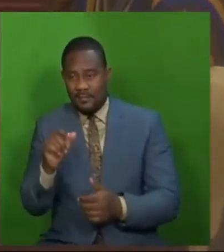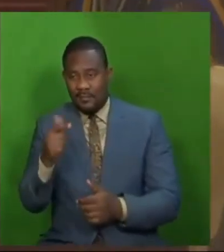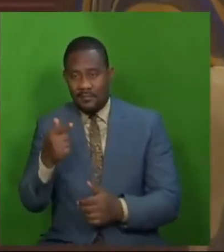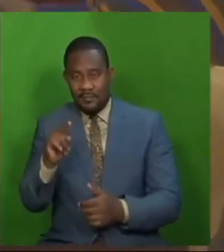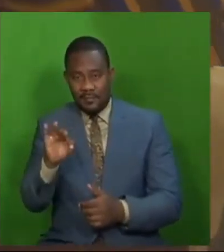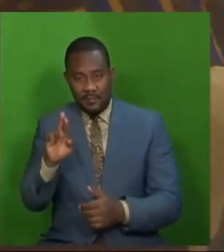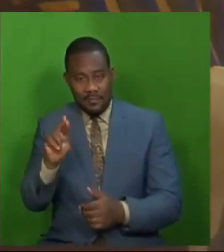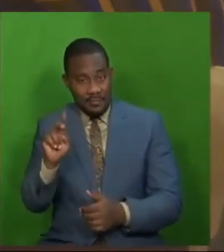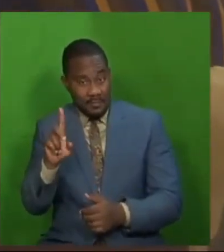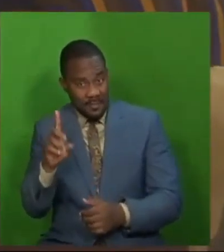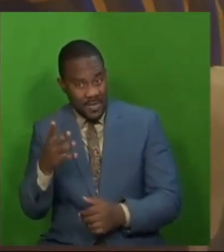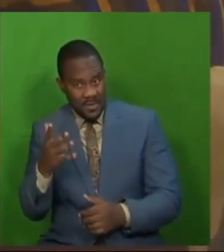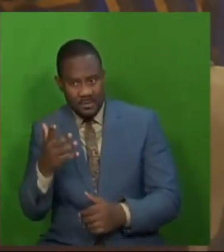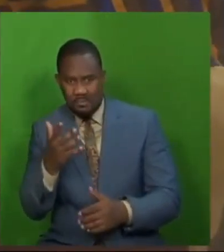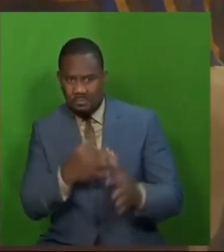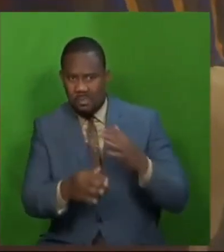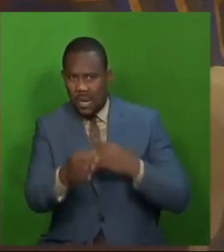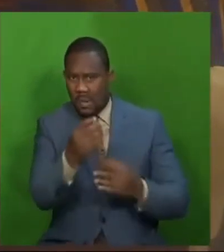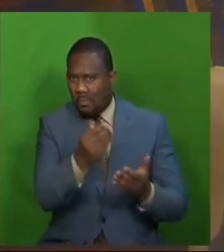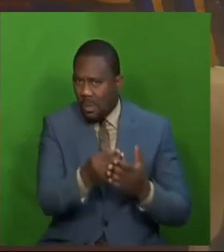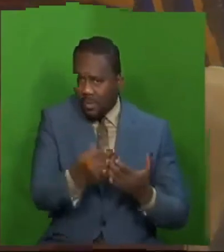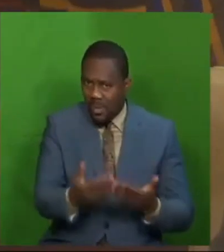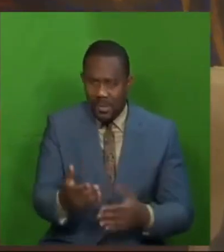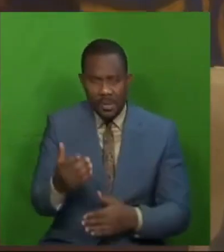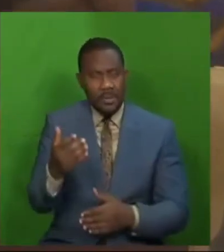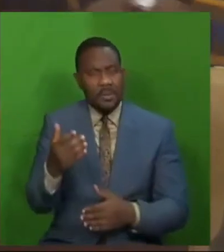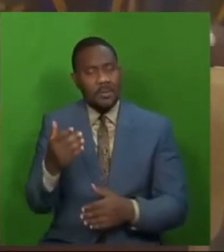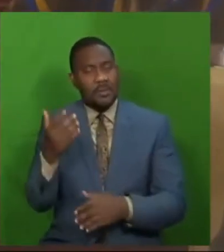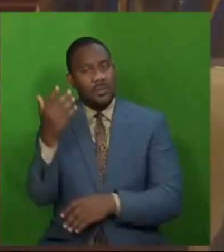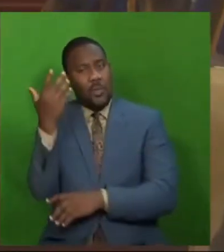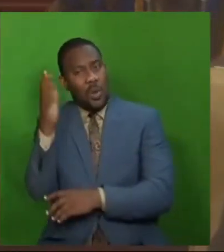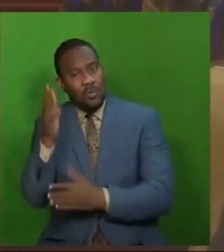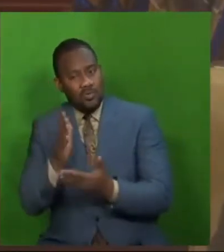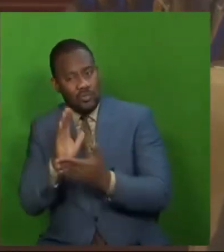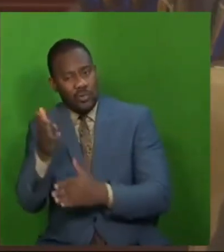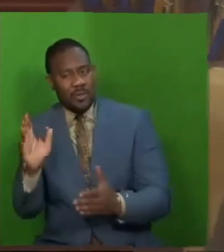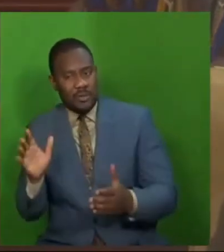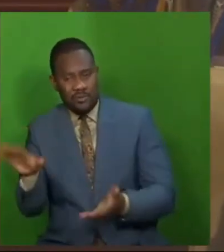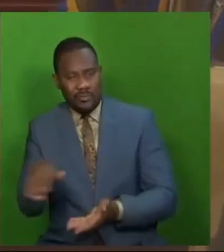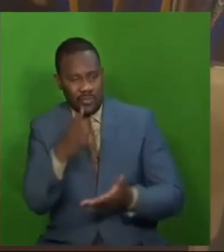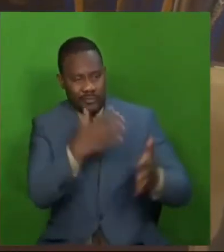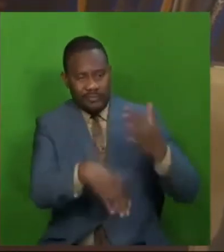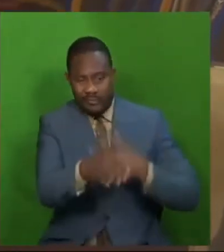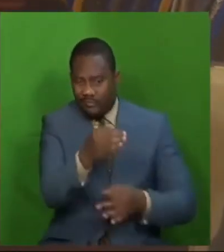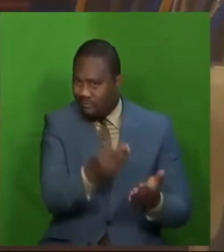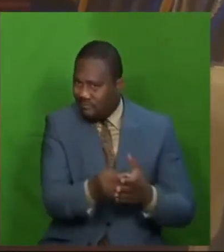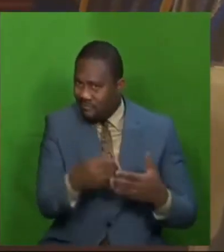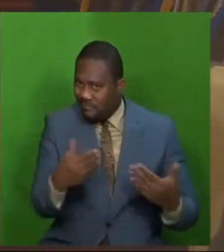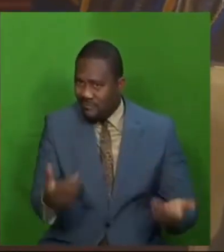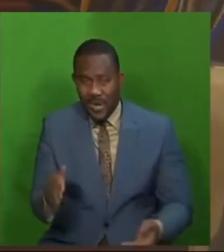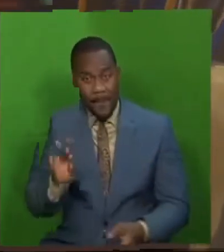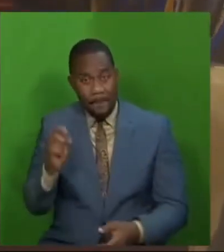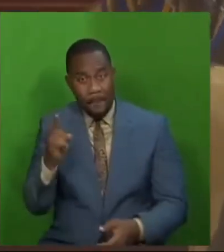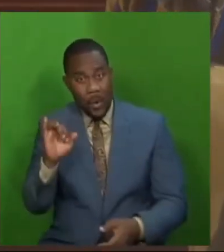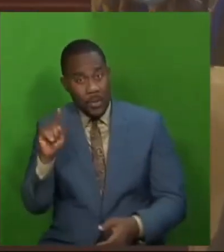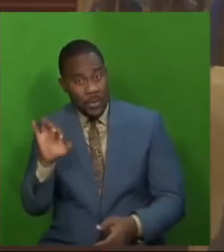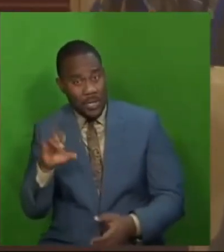collateralized, cocoa trees collateralized, Ghana Infrastructure Fund collateralized, Ghana's bauxite